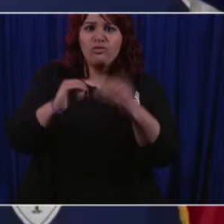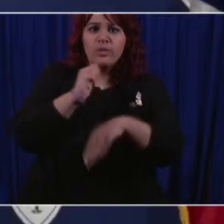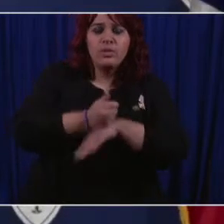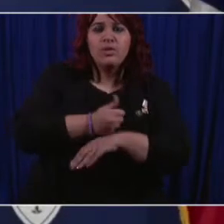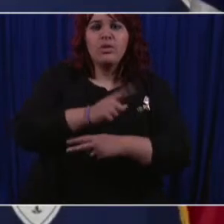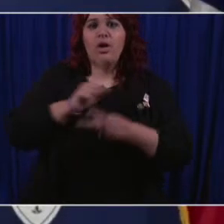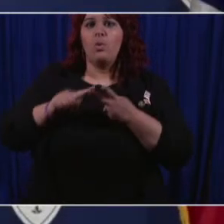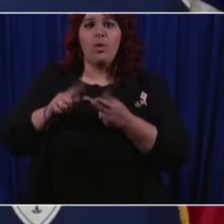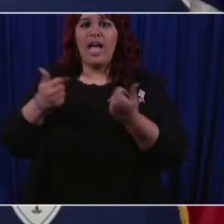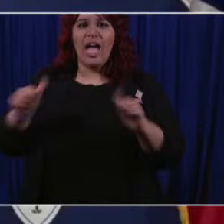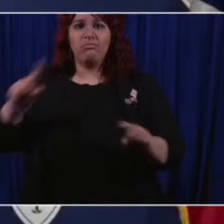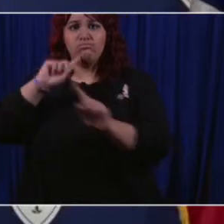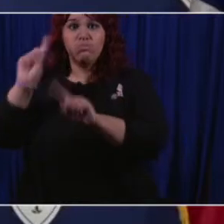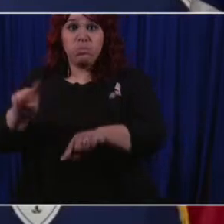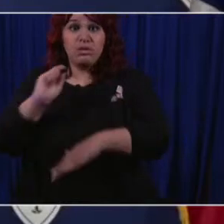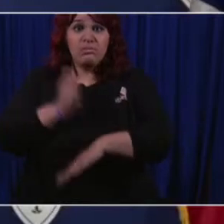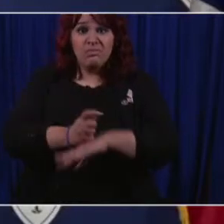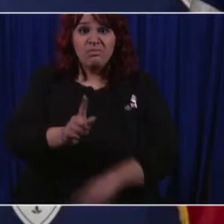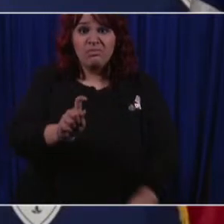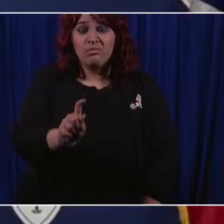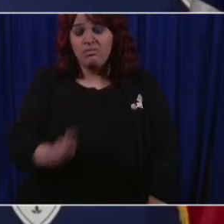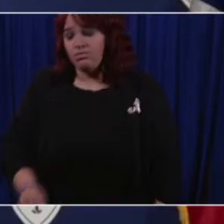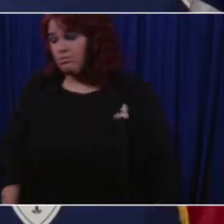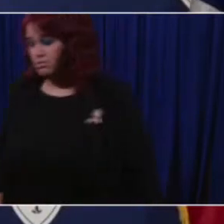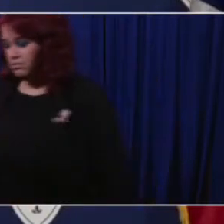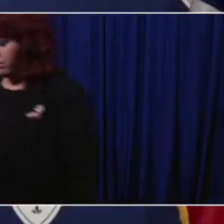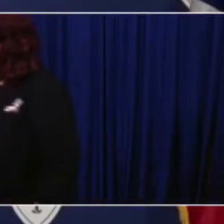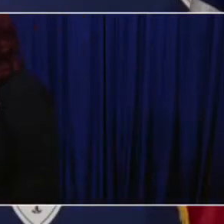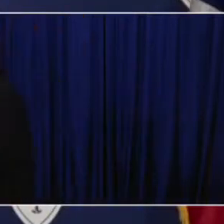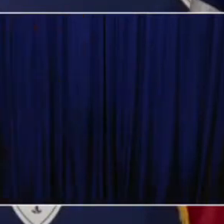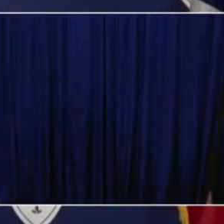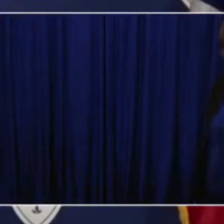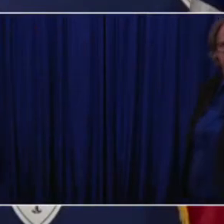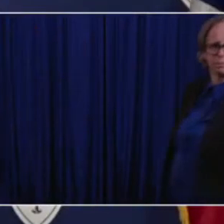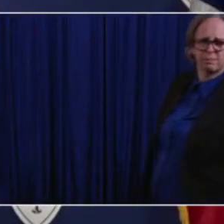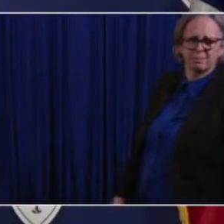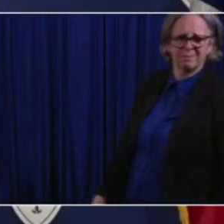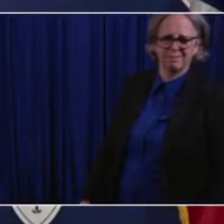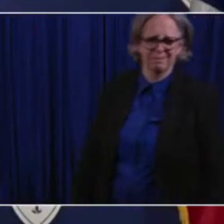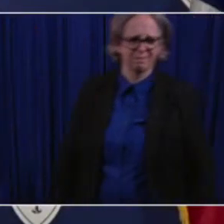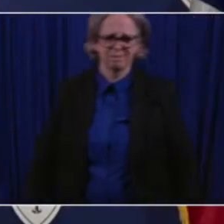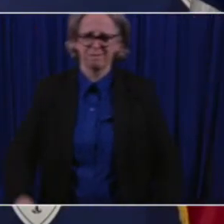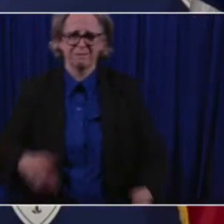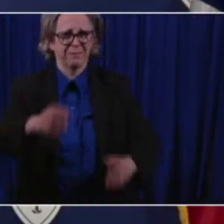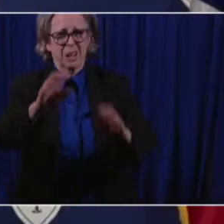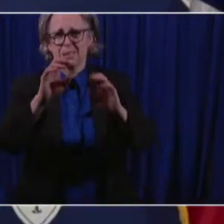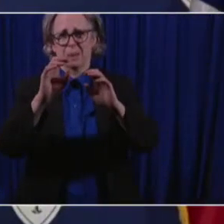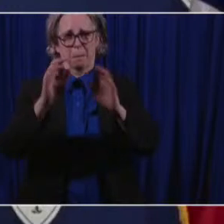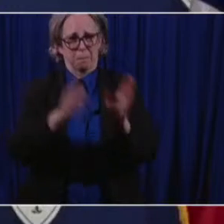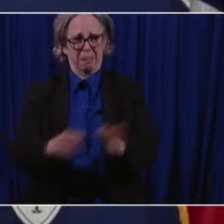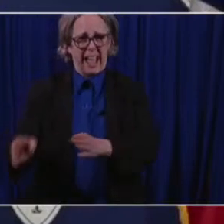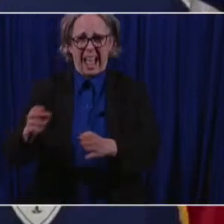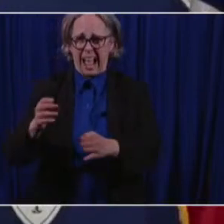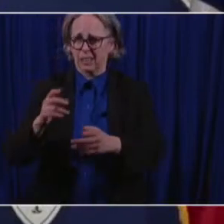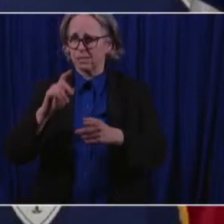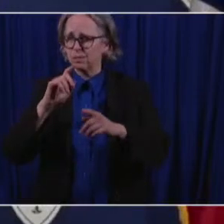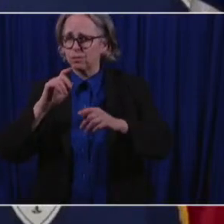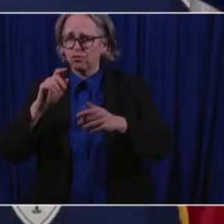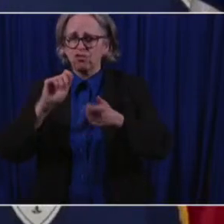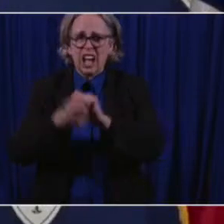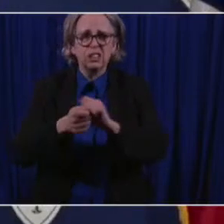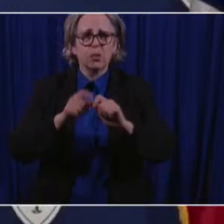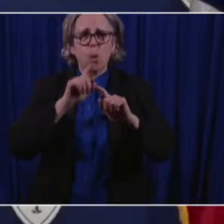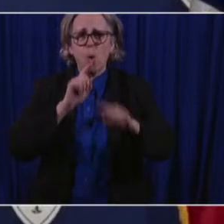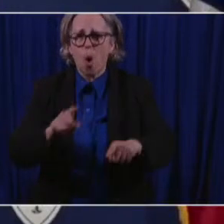We certainly do not intend to do anything in regard to the schools or anything else. What I think people should look